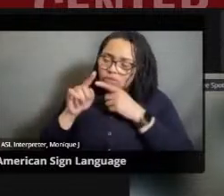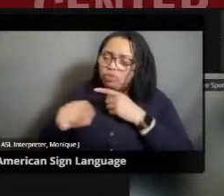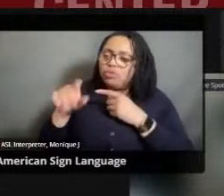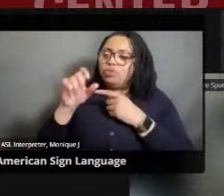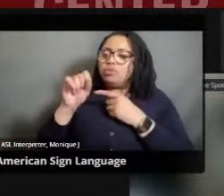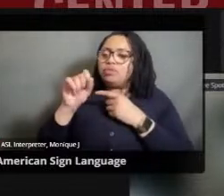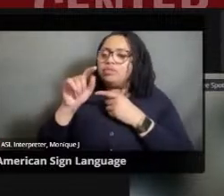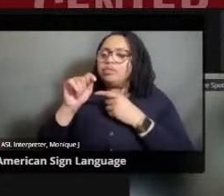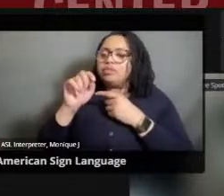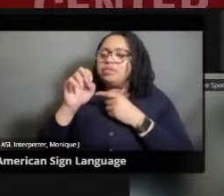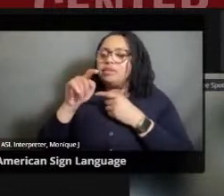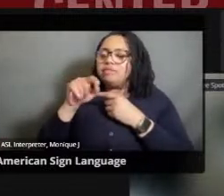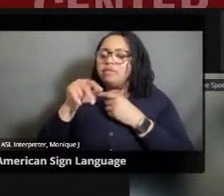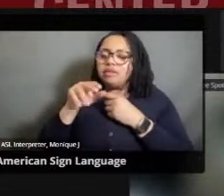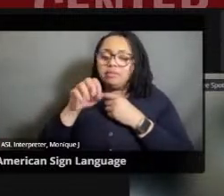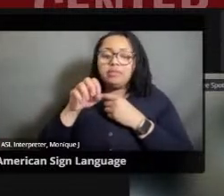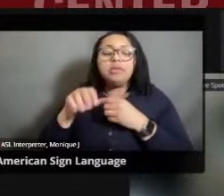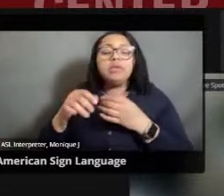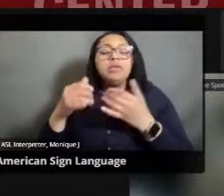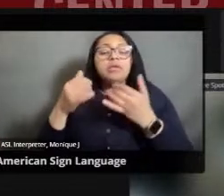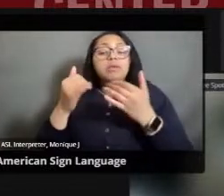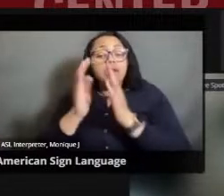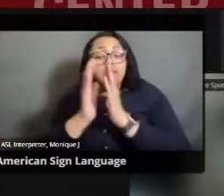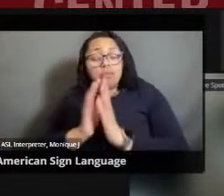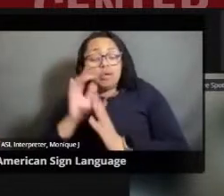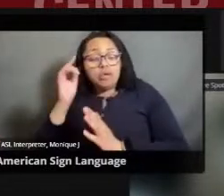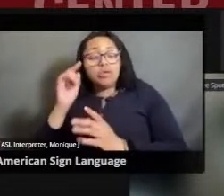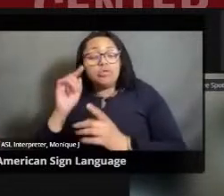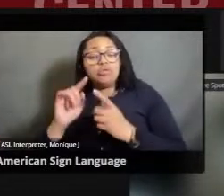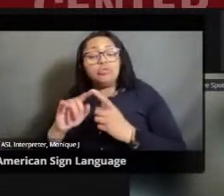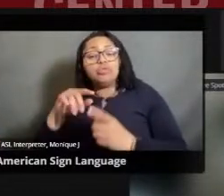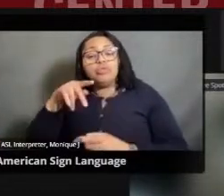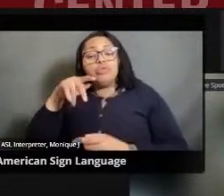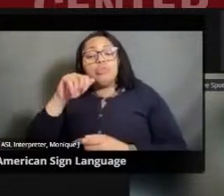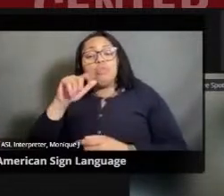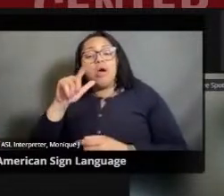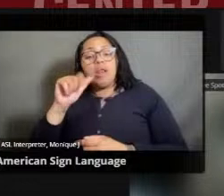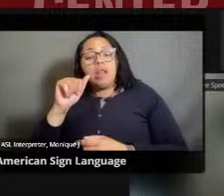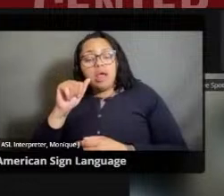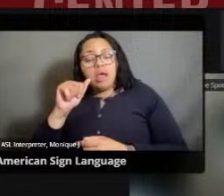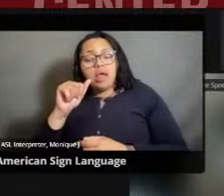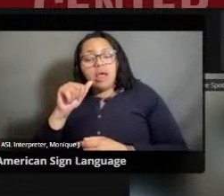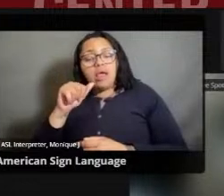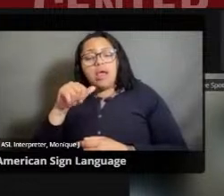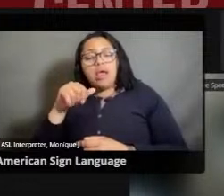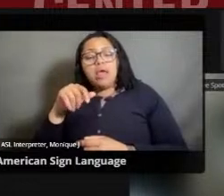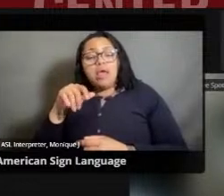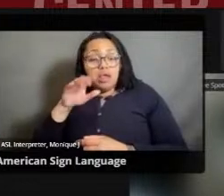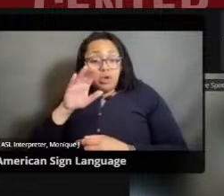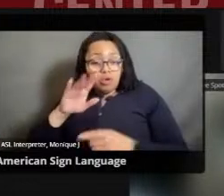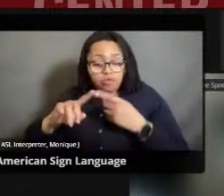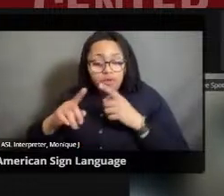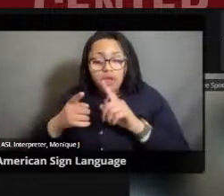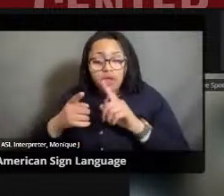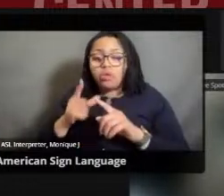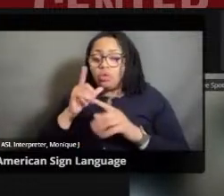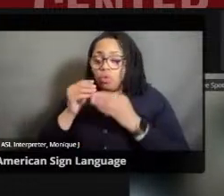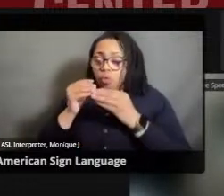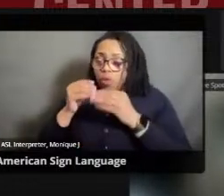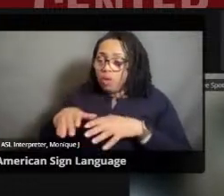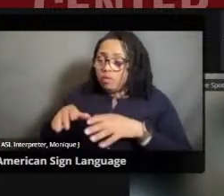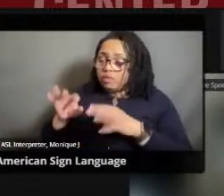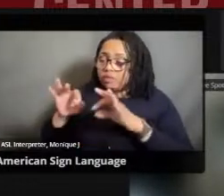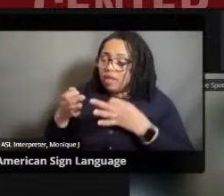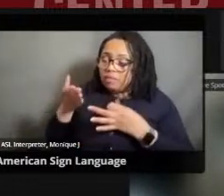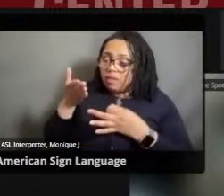Prayers to Paula, to Paula Roderick's friend who lost family in Israel's